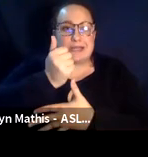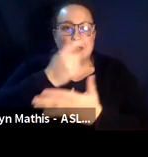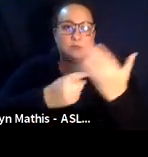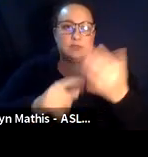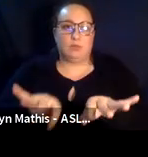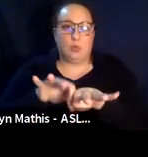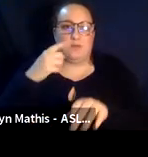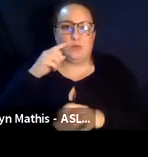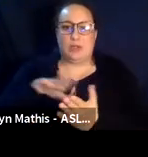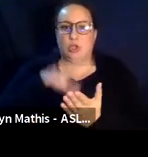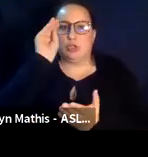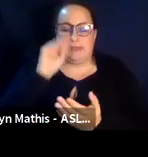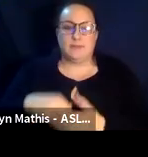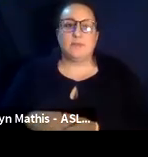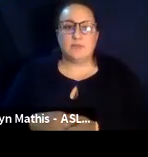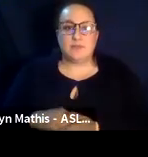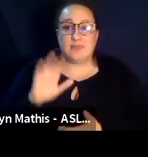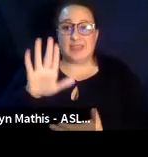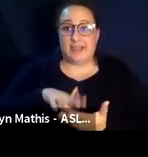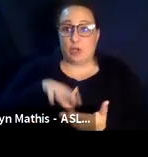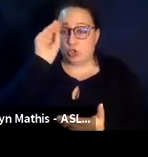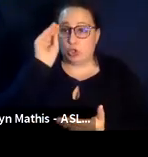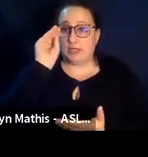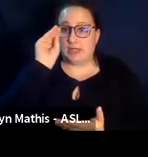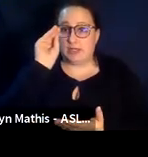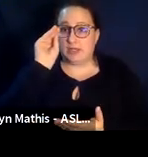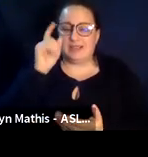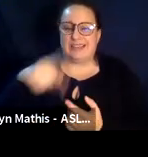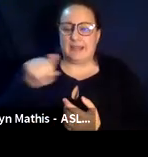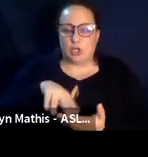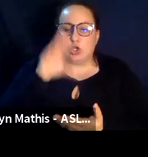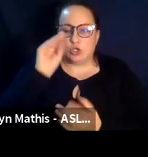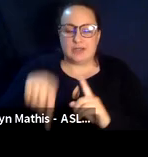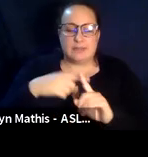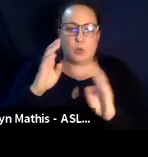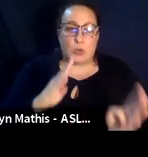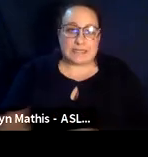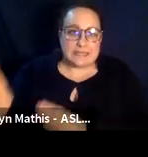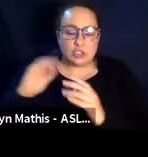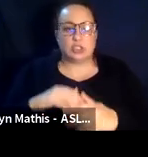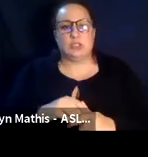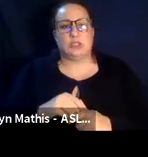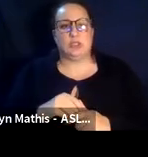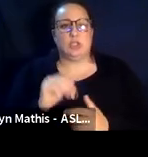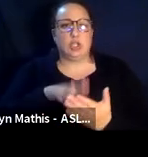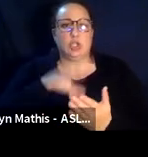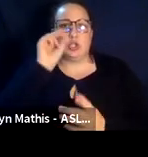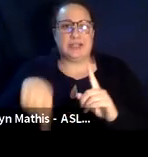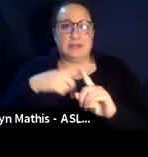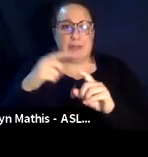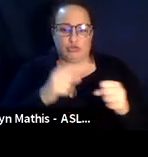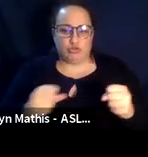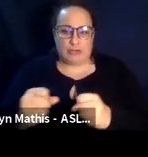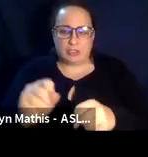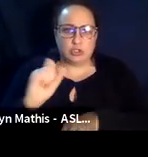what's important to their learning. They're learning about organization. They're learning about what strategies need to be in place